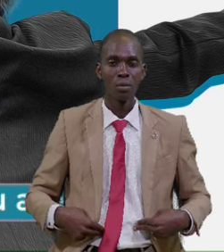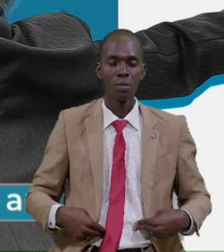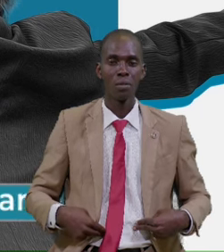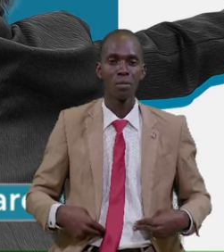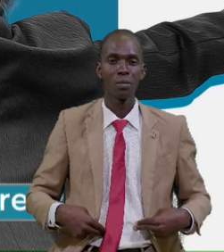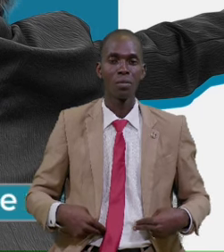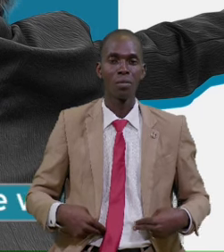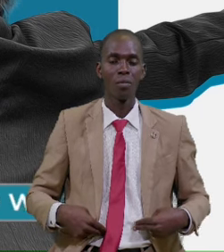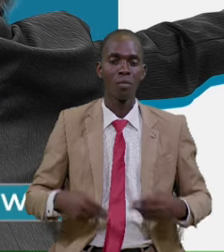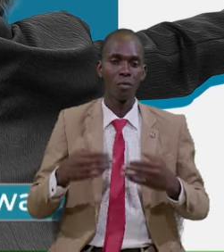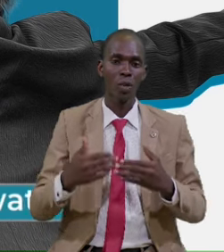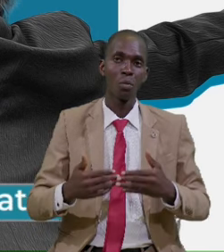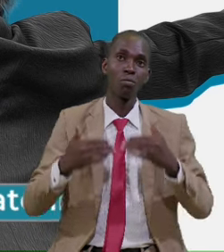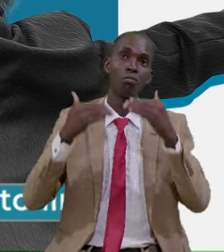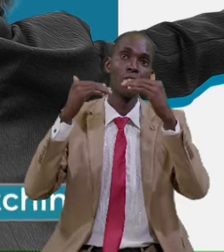promotion,